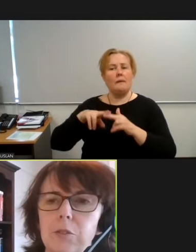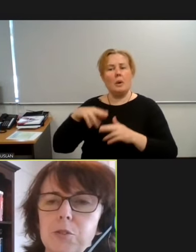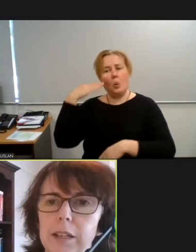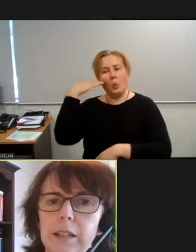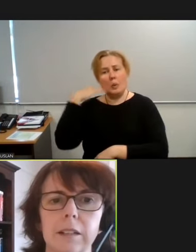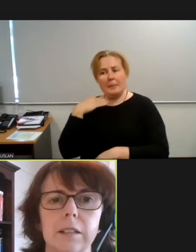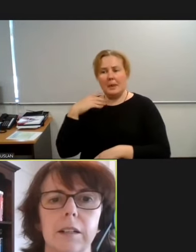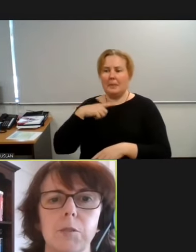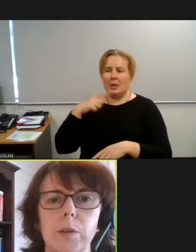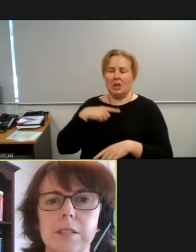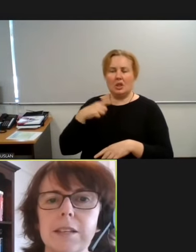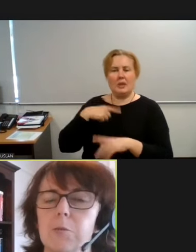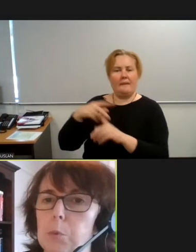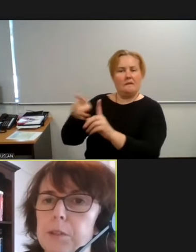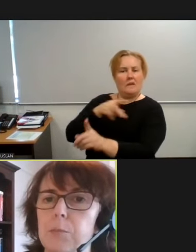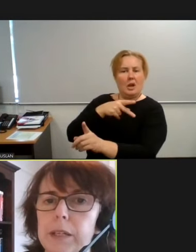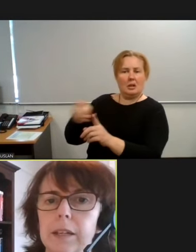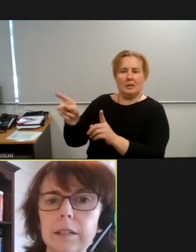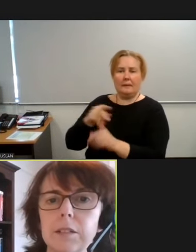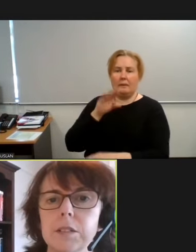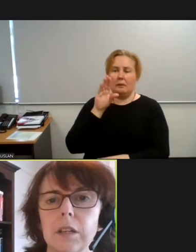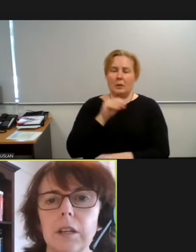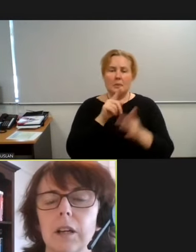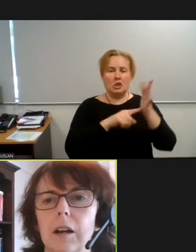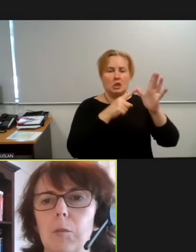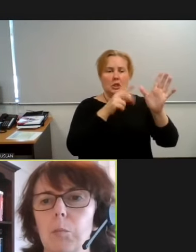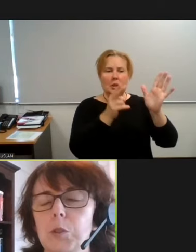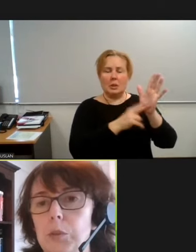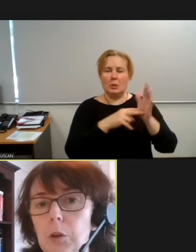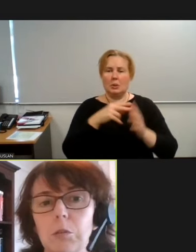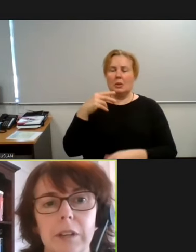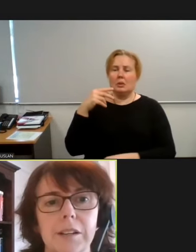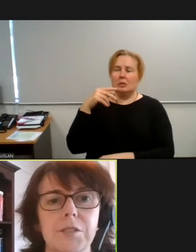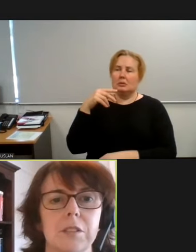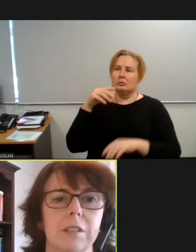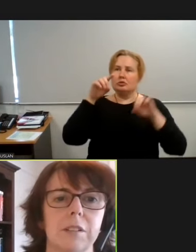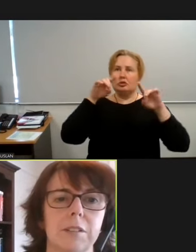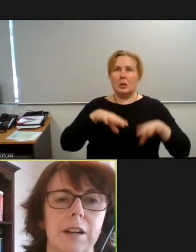January in Australia, 27 women have been killed, which we